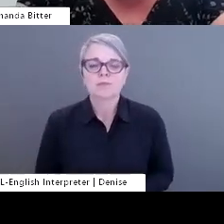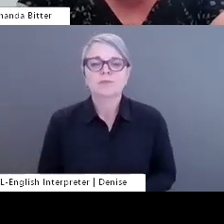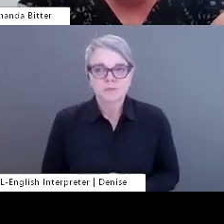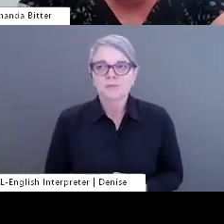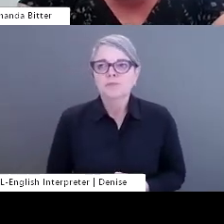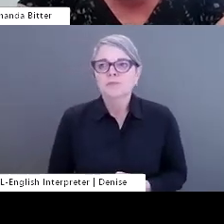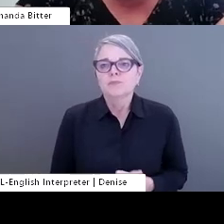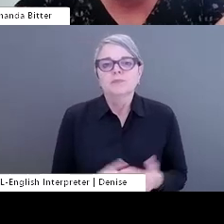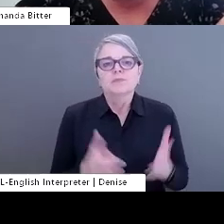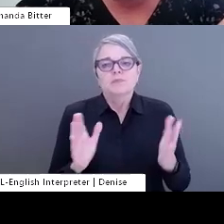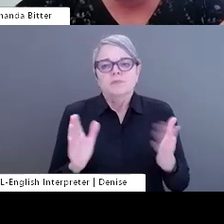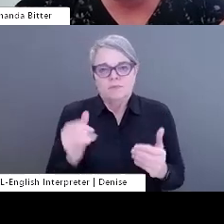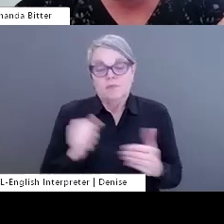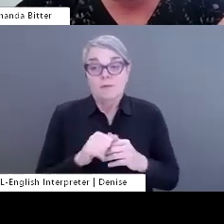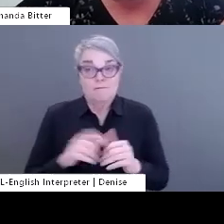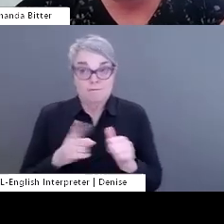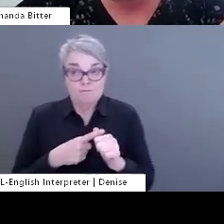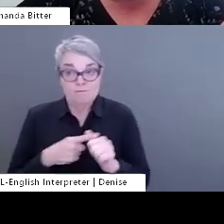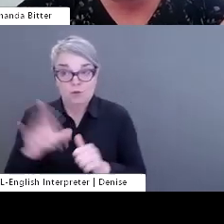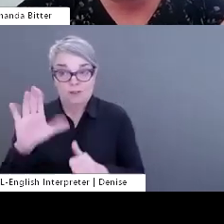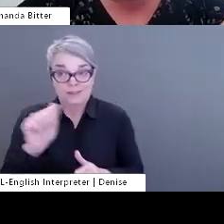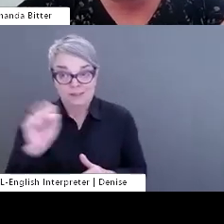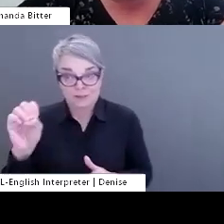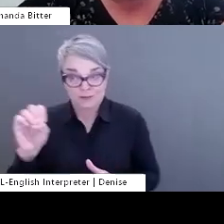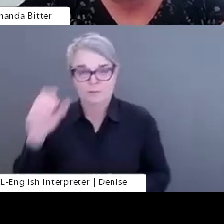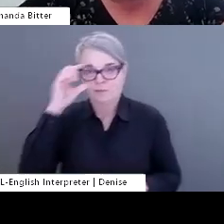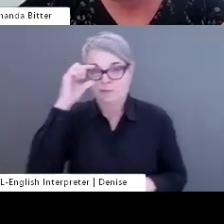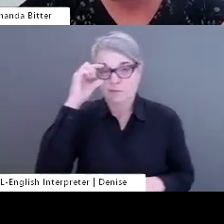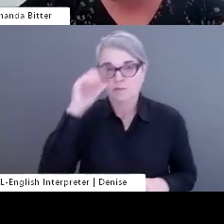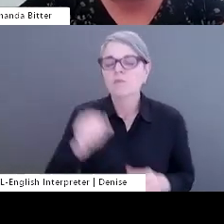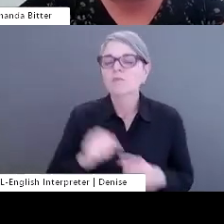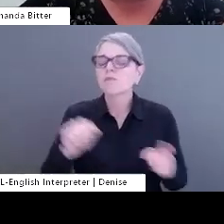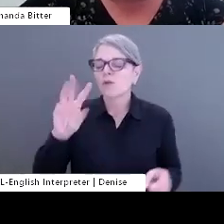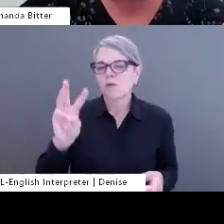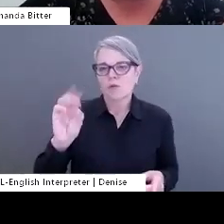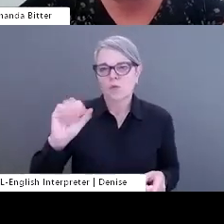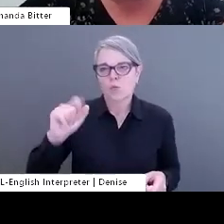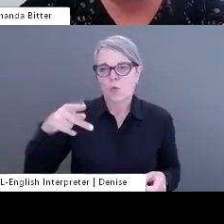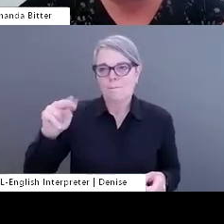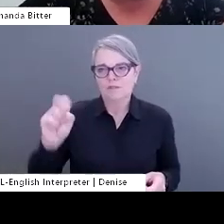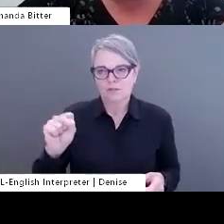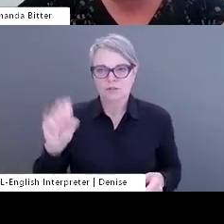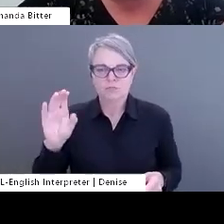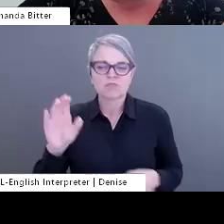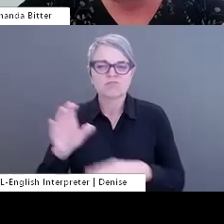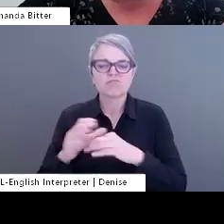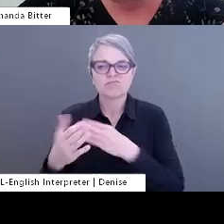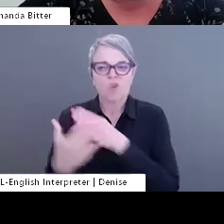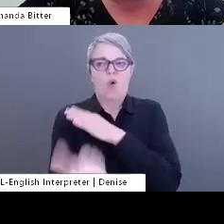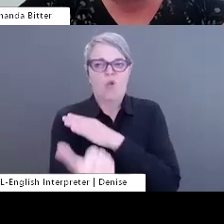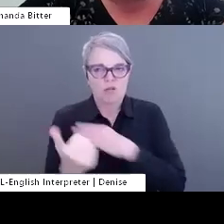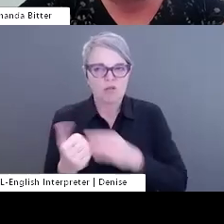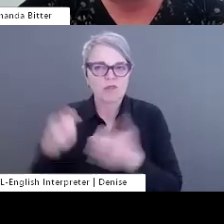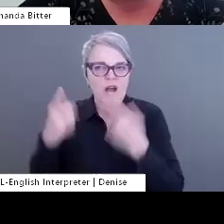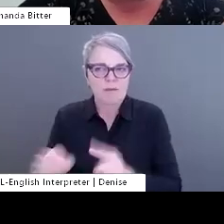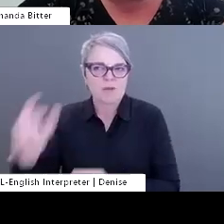okay, so here's my first case. So this came in as a weapons call. This happened at the hospital. So the charge